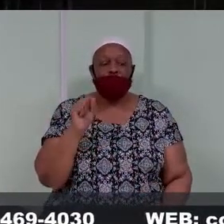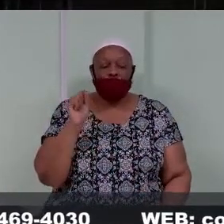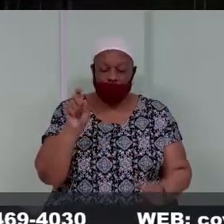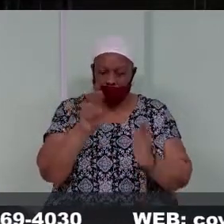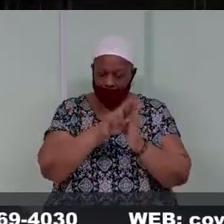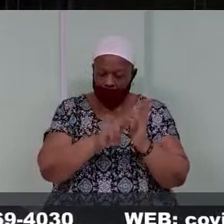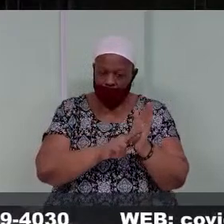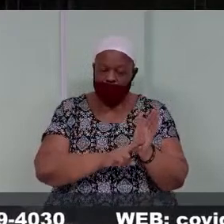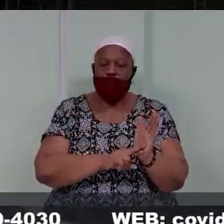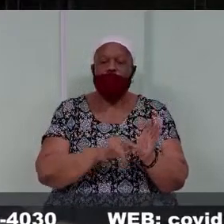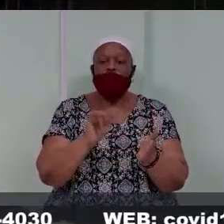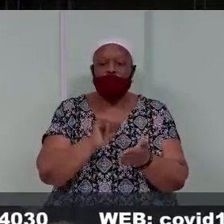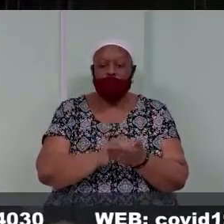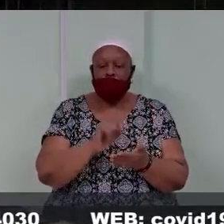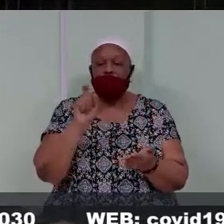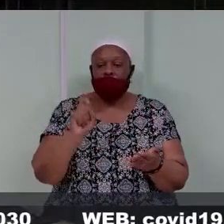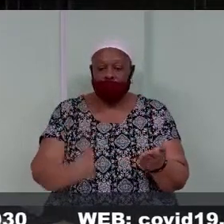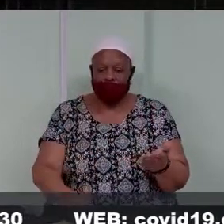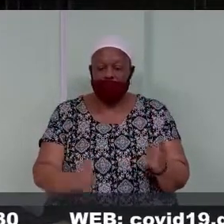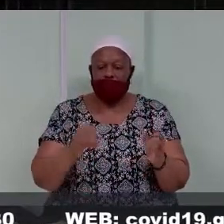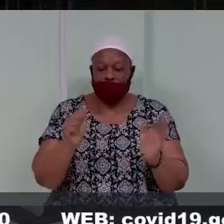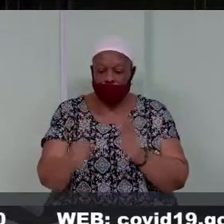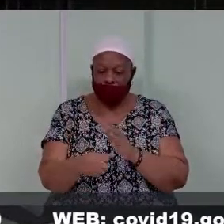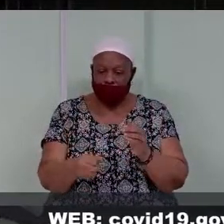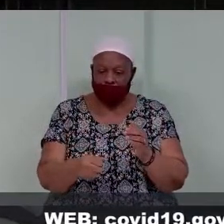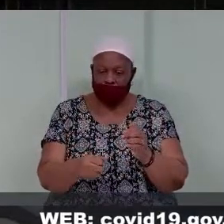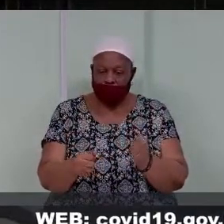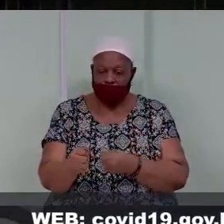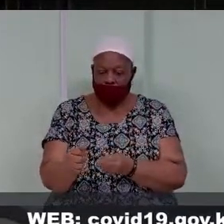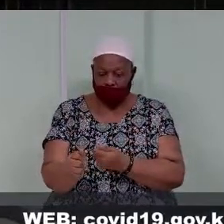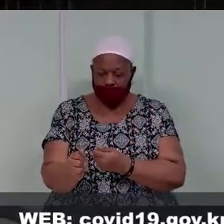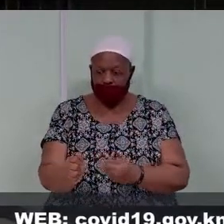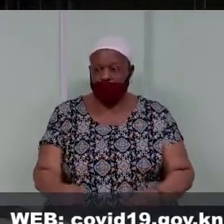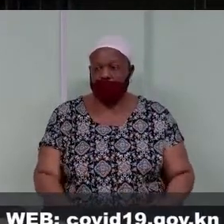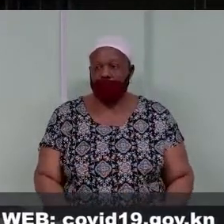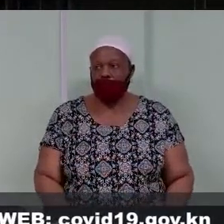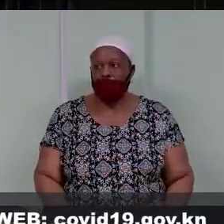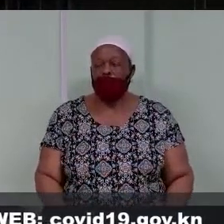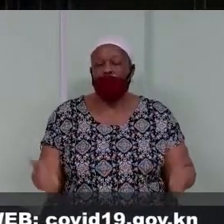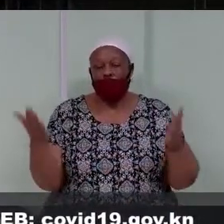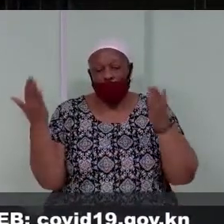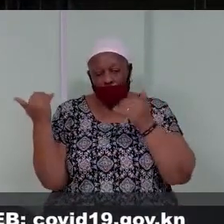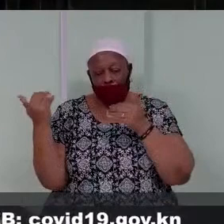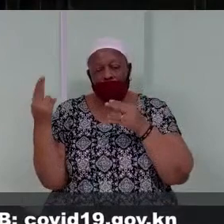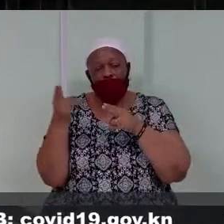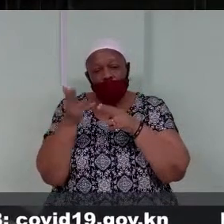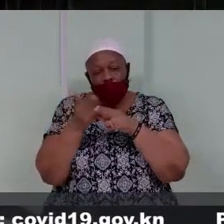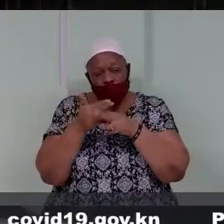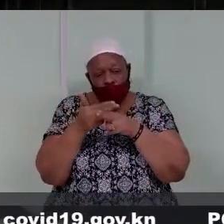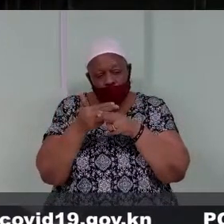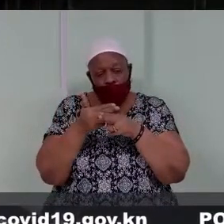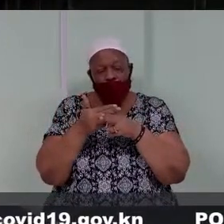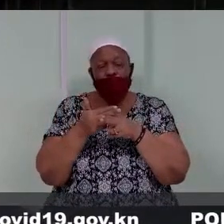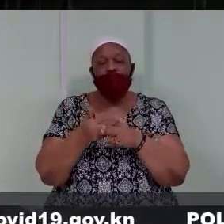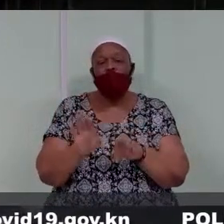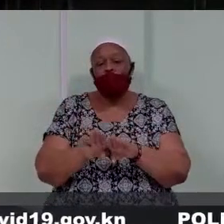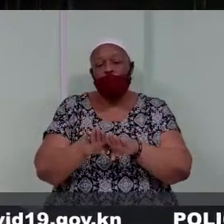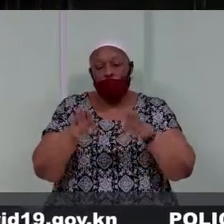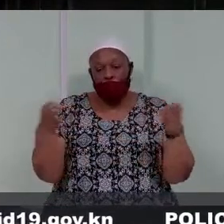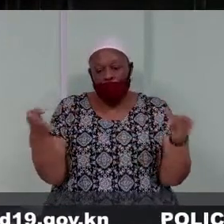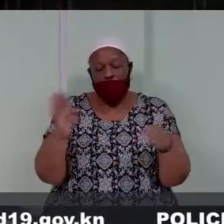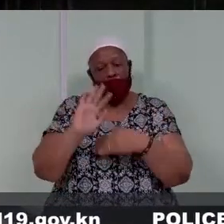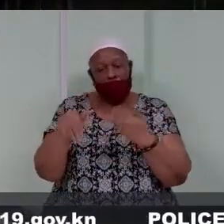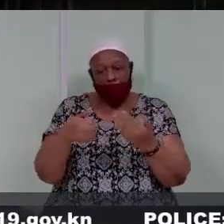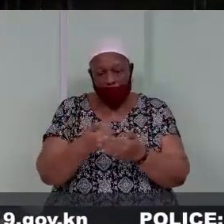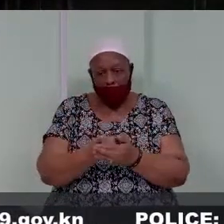protocols and standards for the sector. We hope that these centers will be granted approval shortly so that